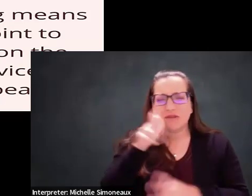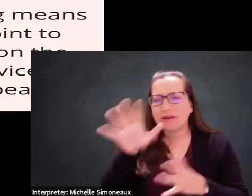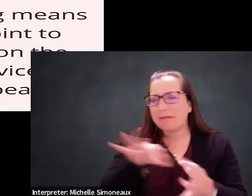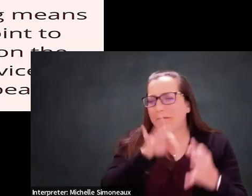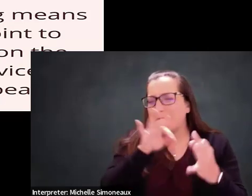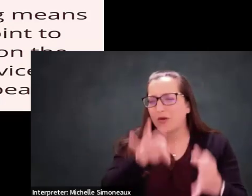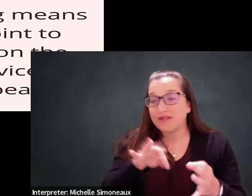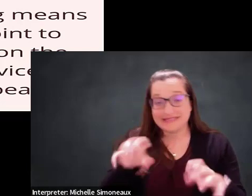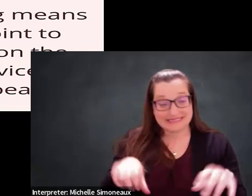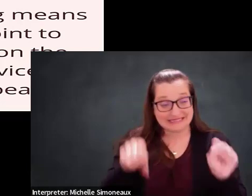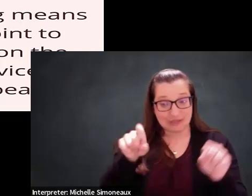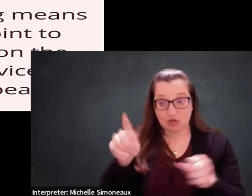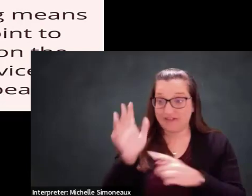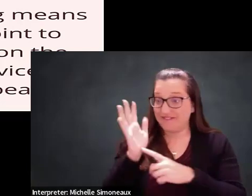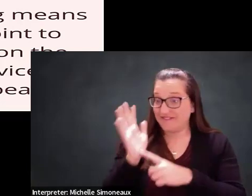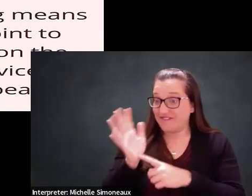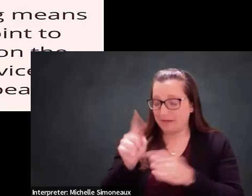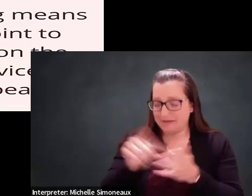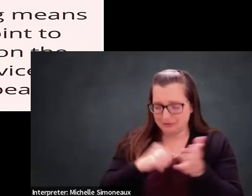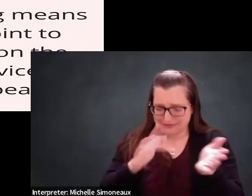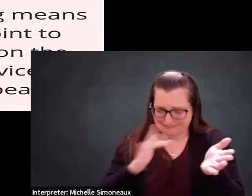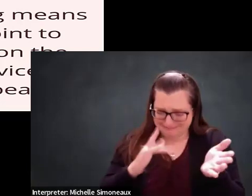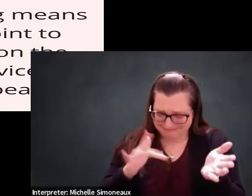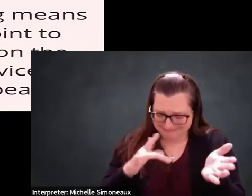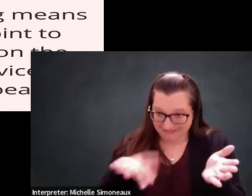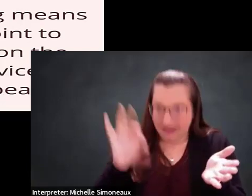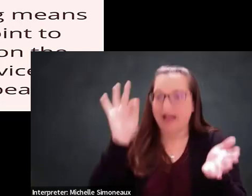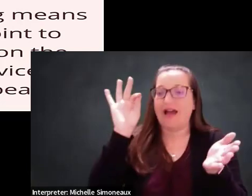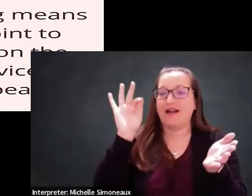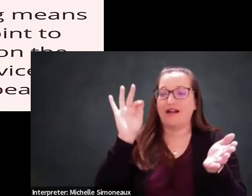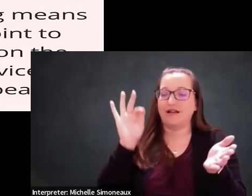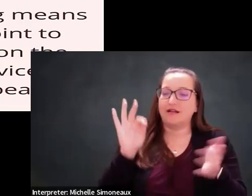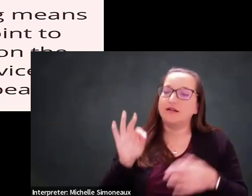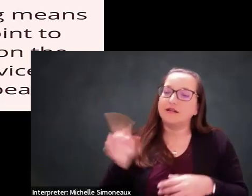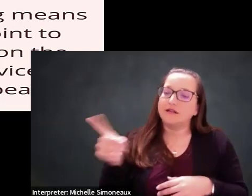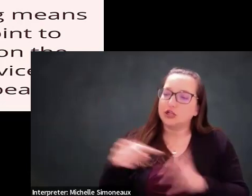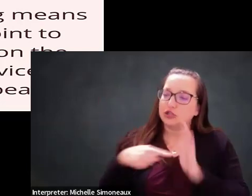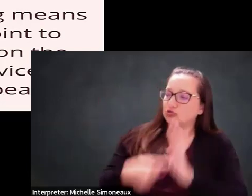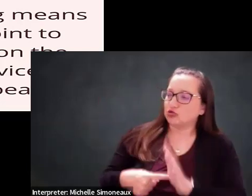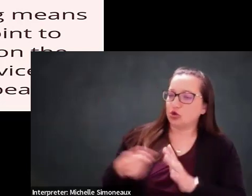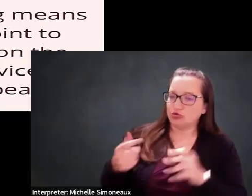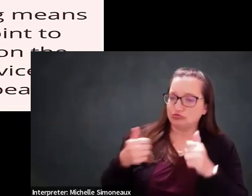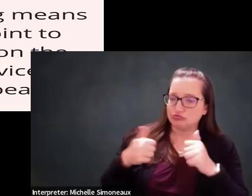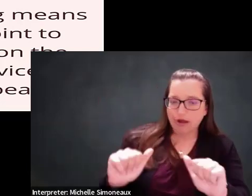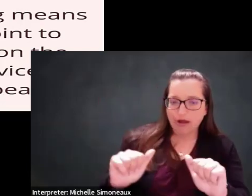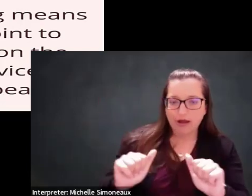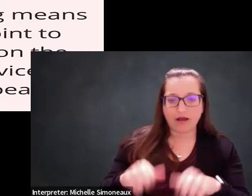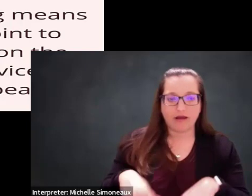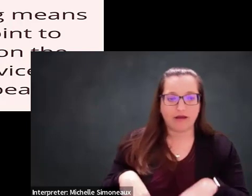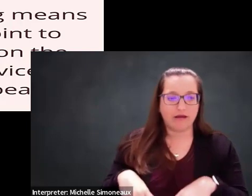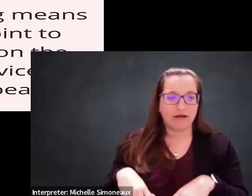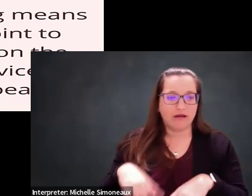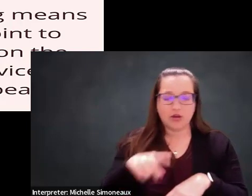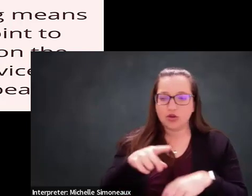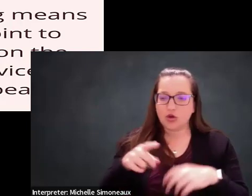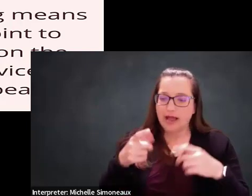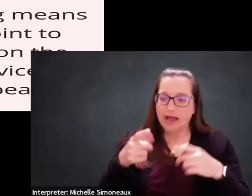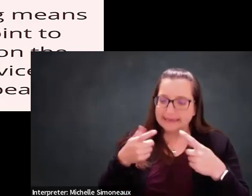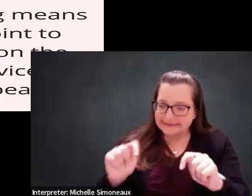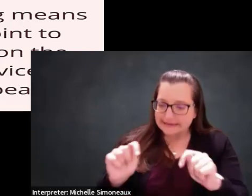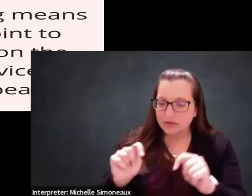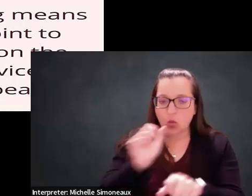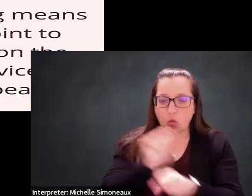minutes to find something, it's either that you're trying, that you are putting your best foot forward, that you are attempting to work with both